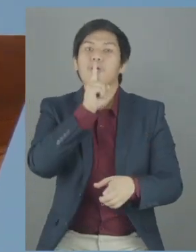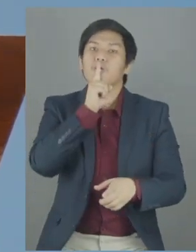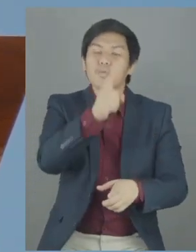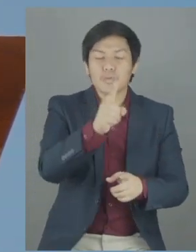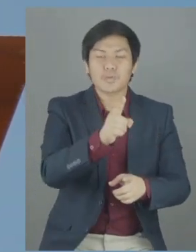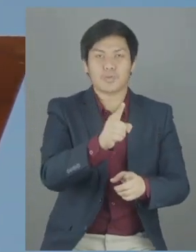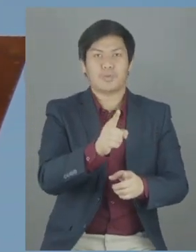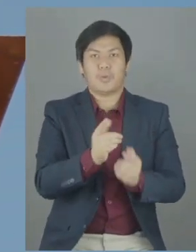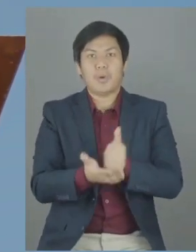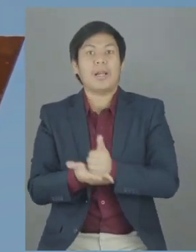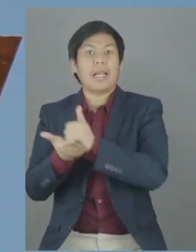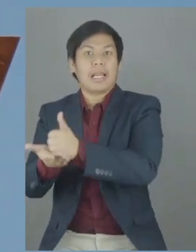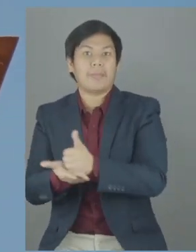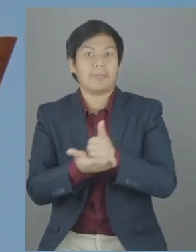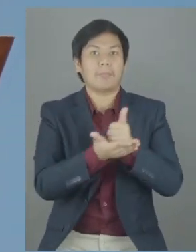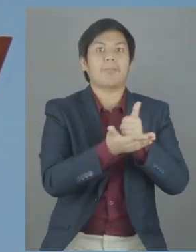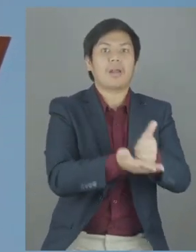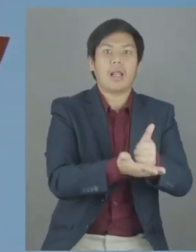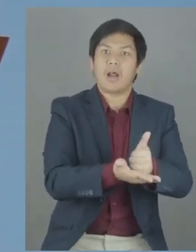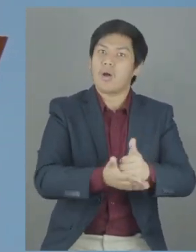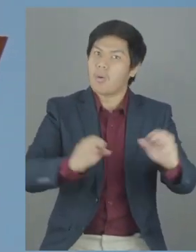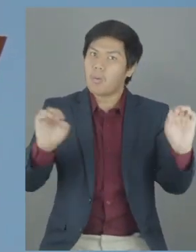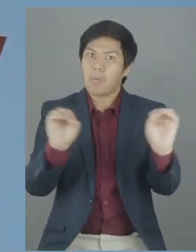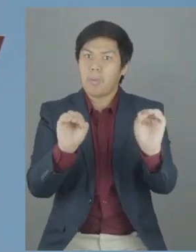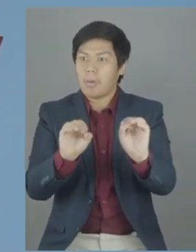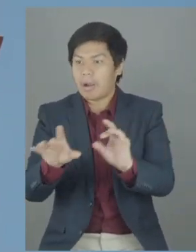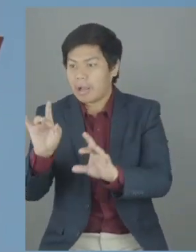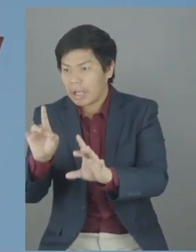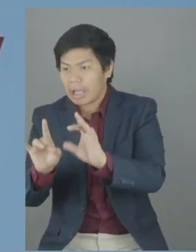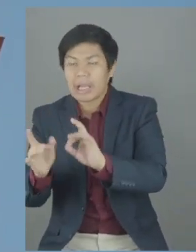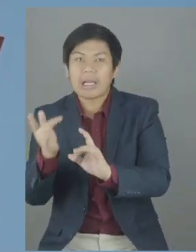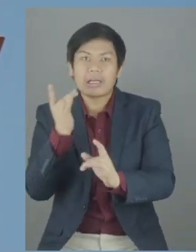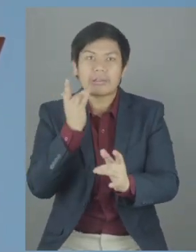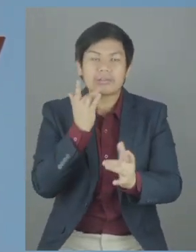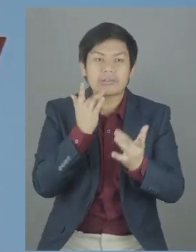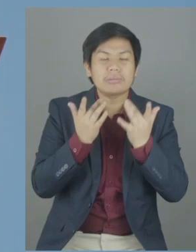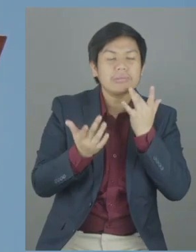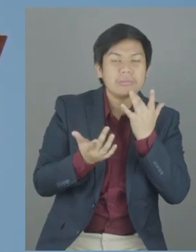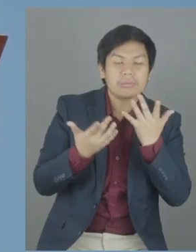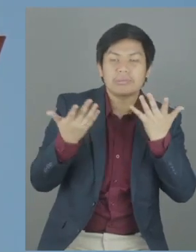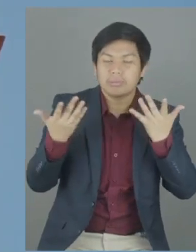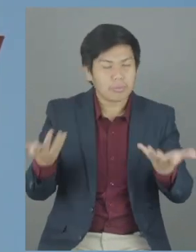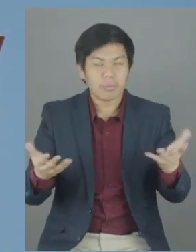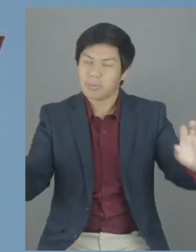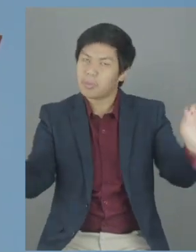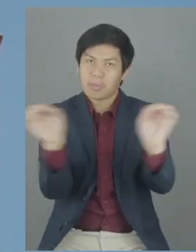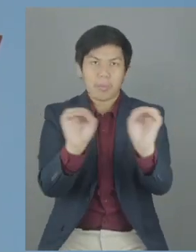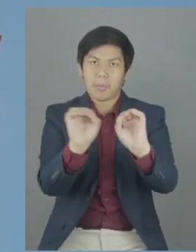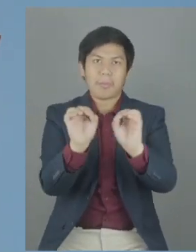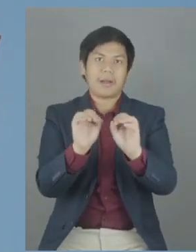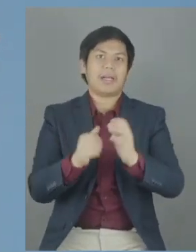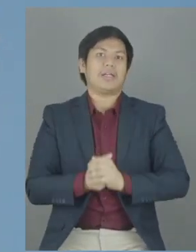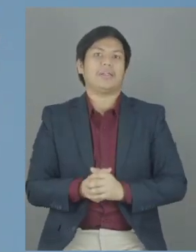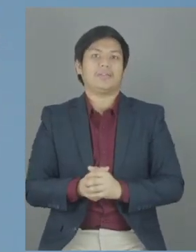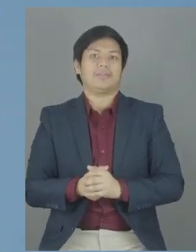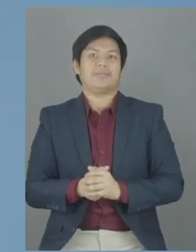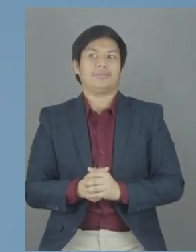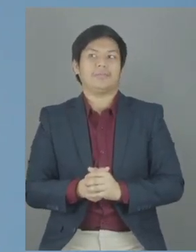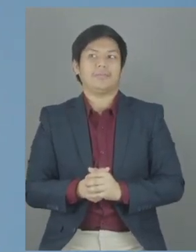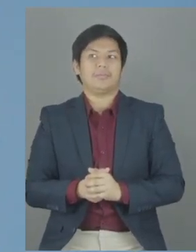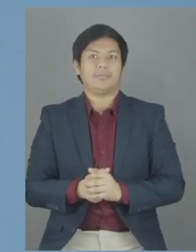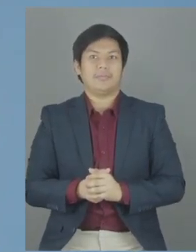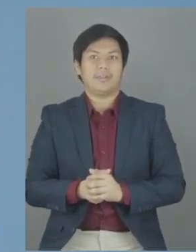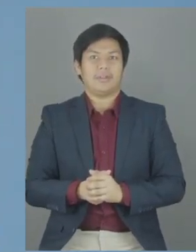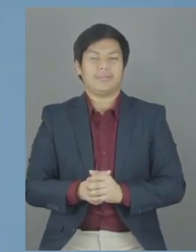to be hospitable without partiality, without favoritism. And that's where we go